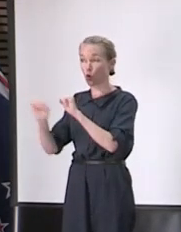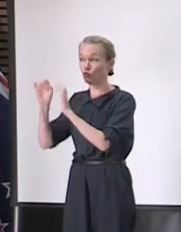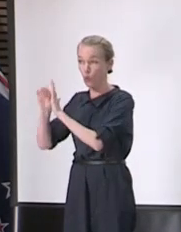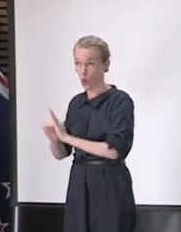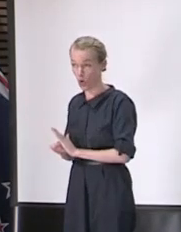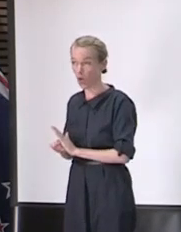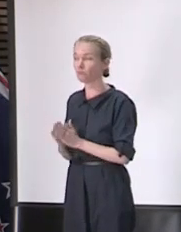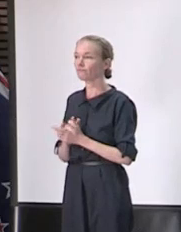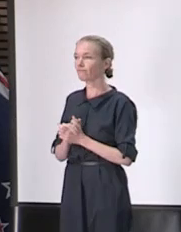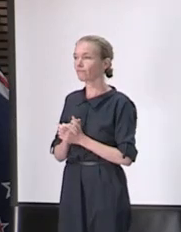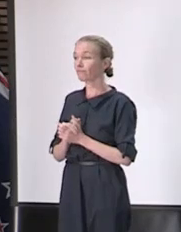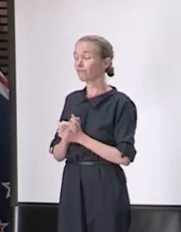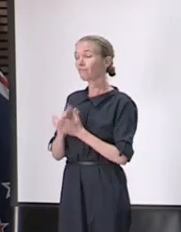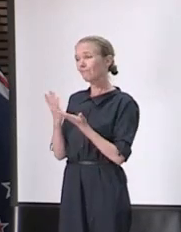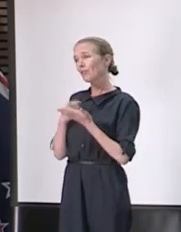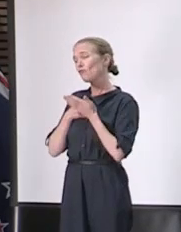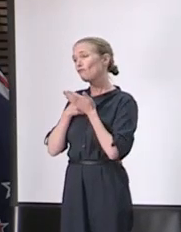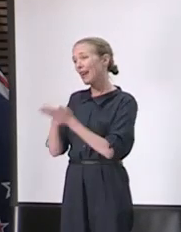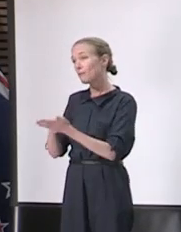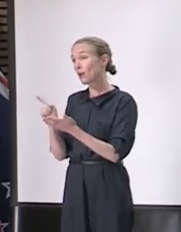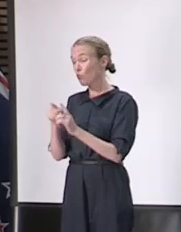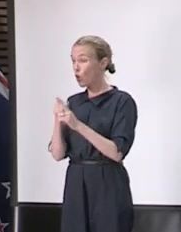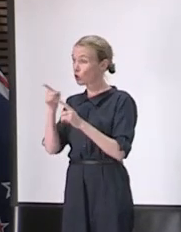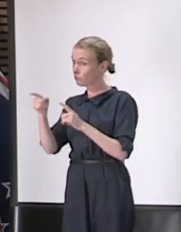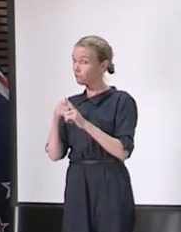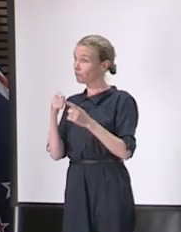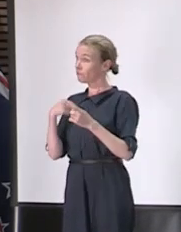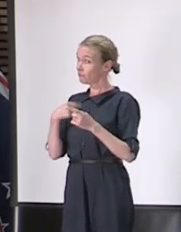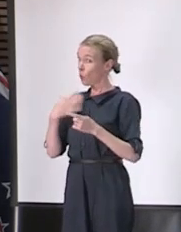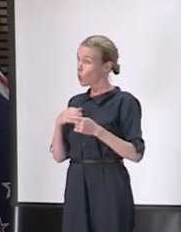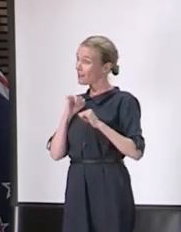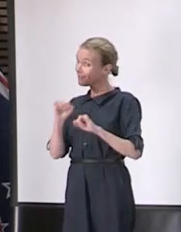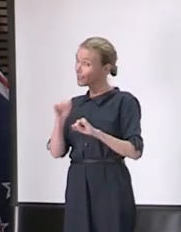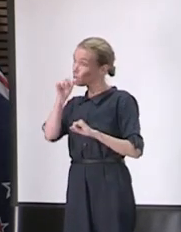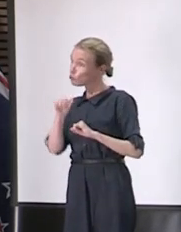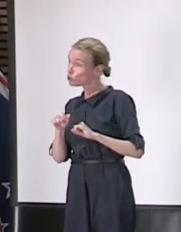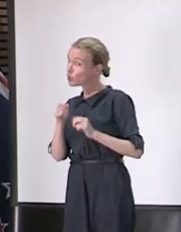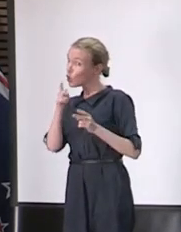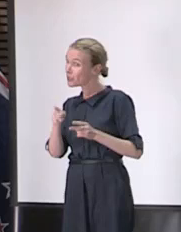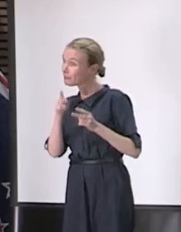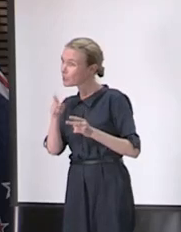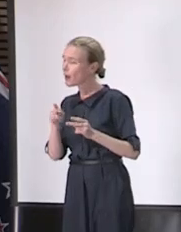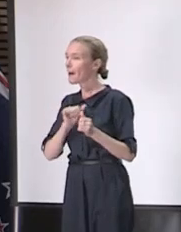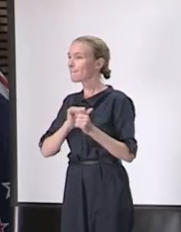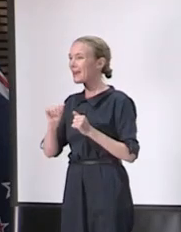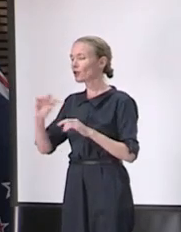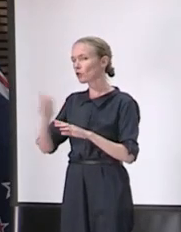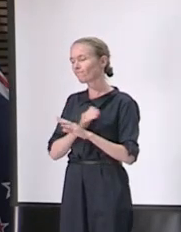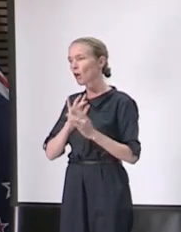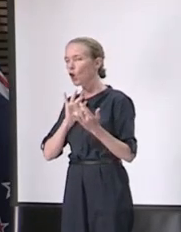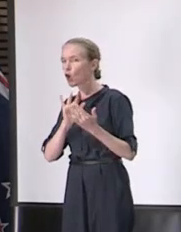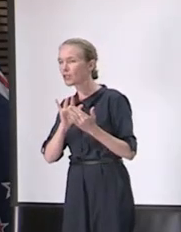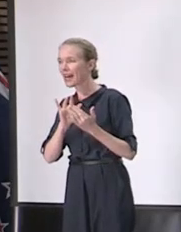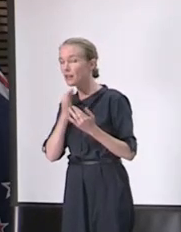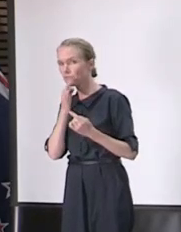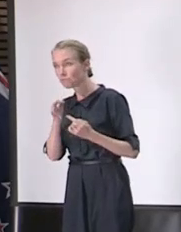I do encourage people to just check also with the hospital around visiting hours, because obviously those visits will need to occur during the usual visiting